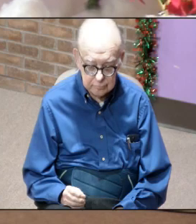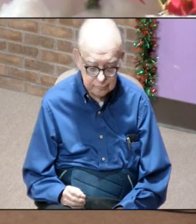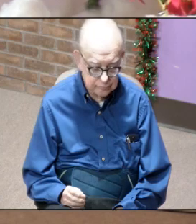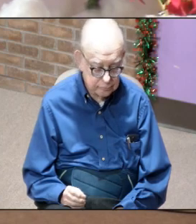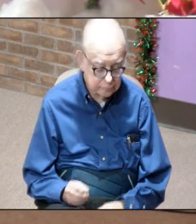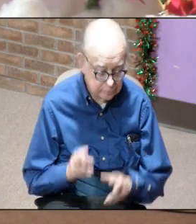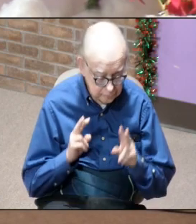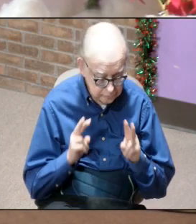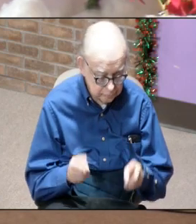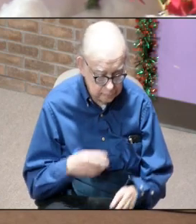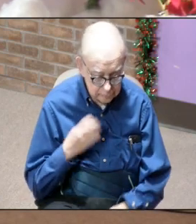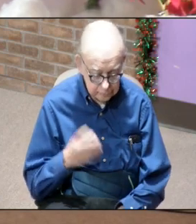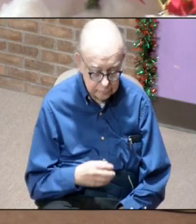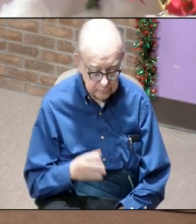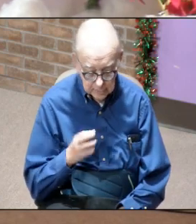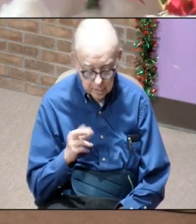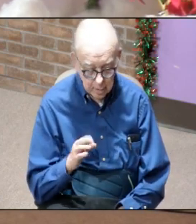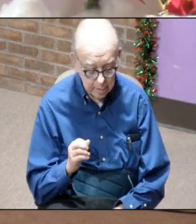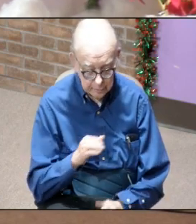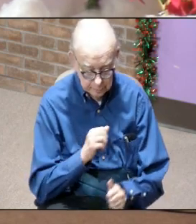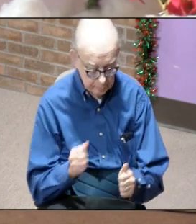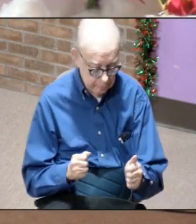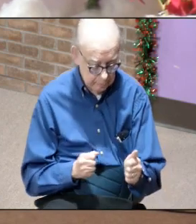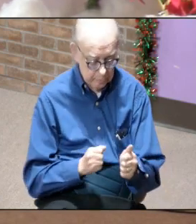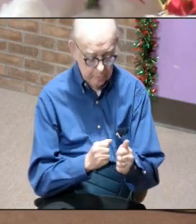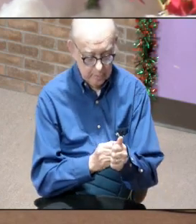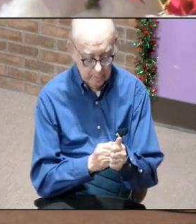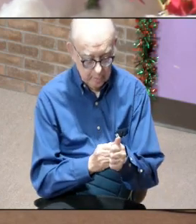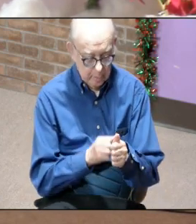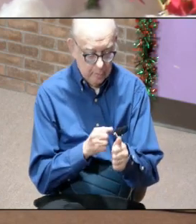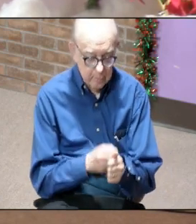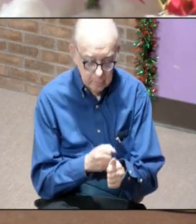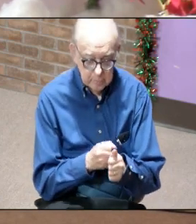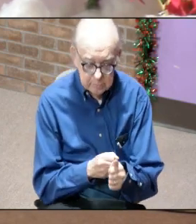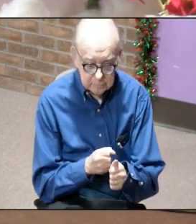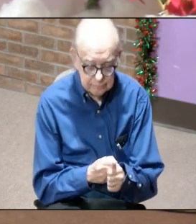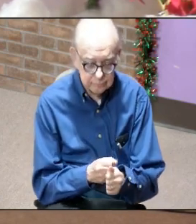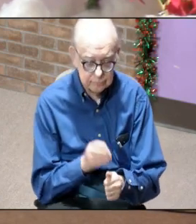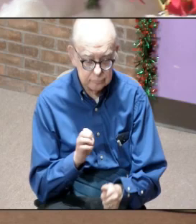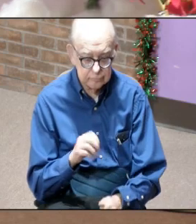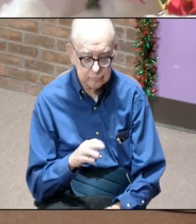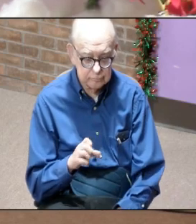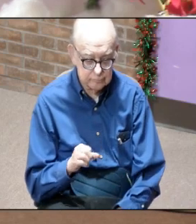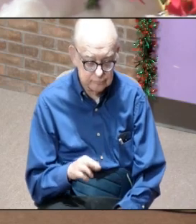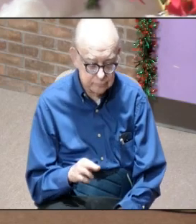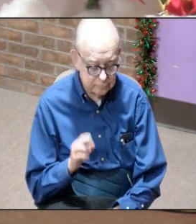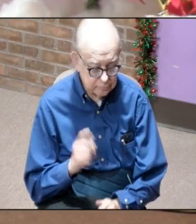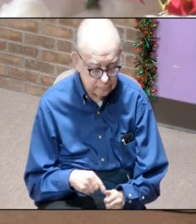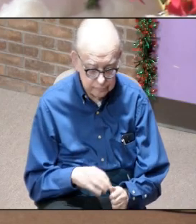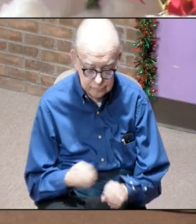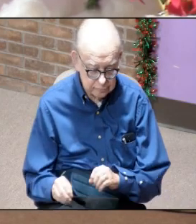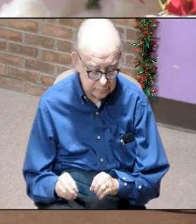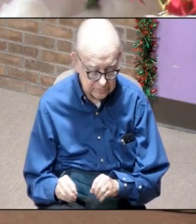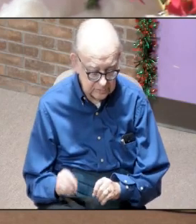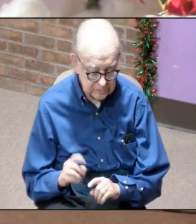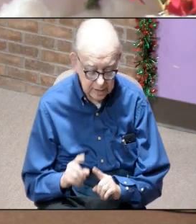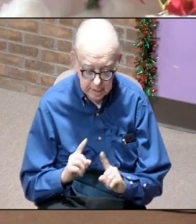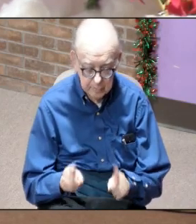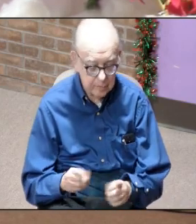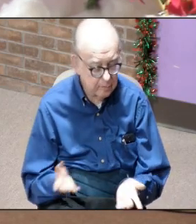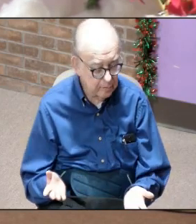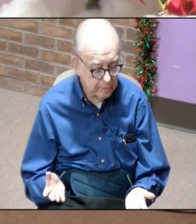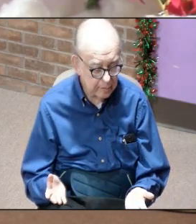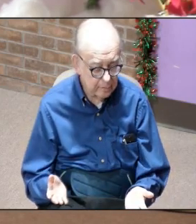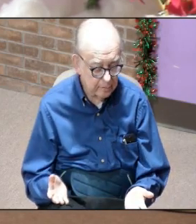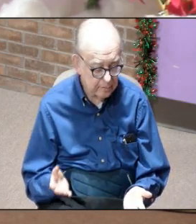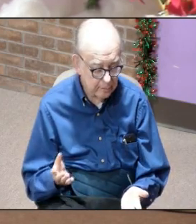lo and behold, this car comes up behind me, and they're riding my bumper. I can't get over, and I can't go forward.